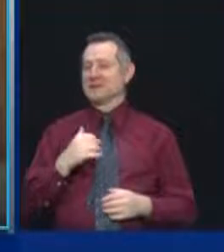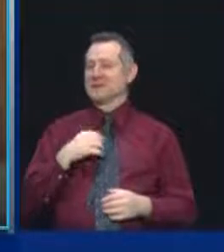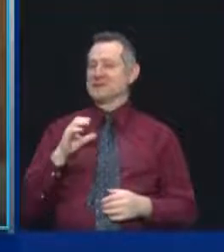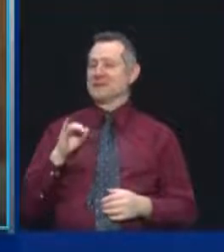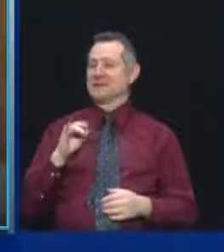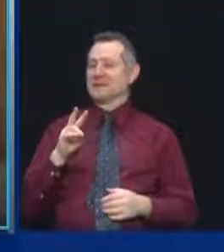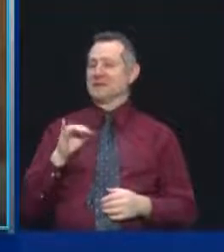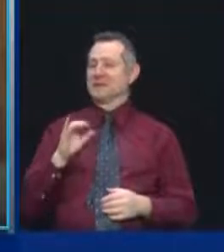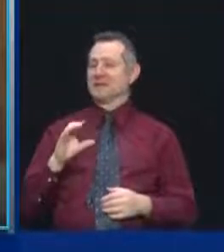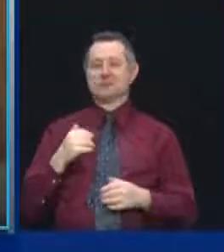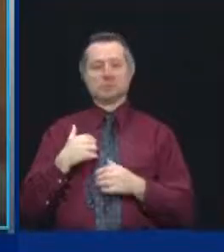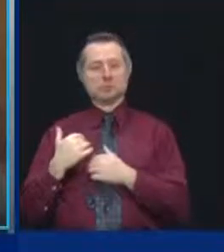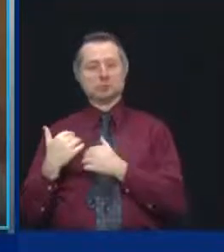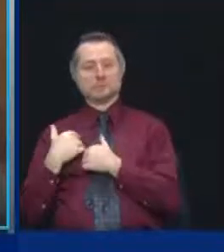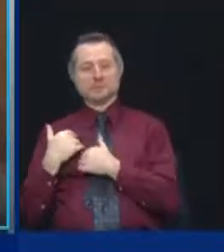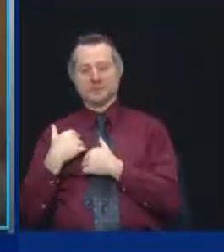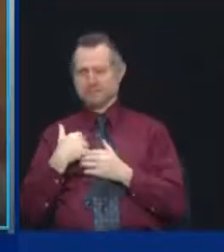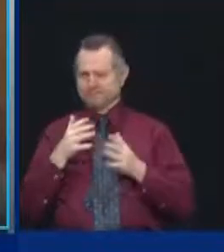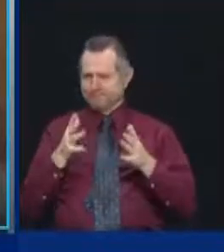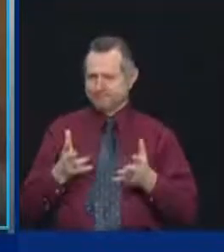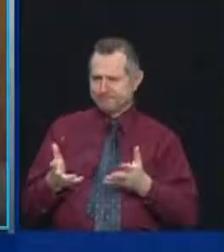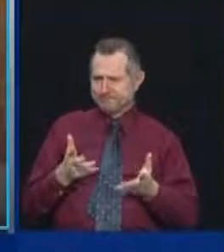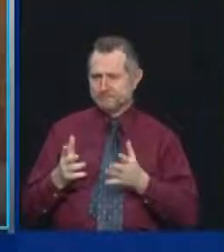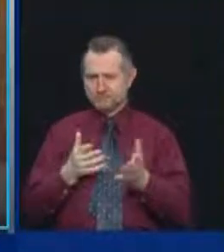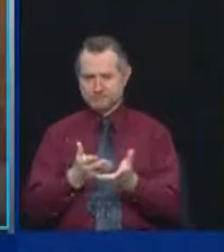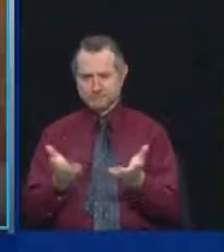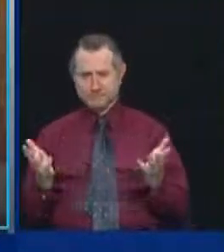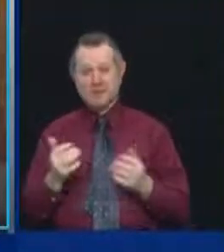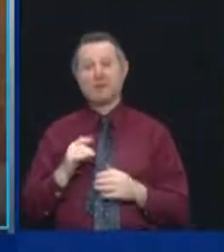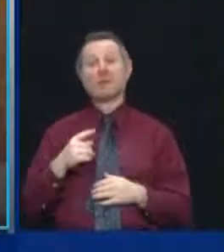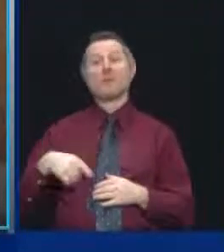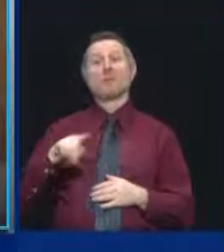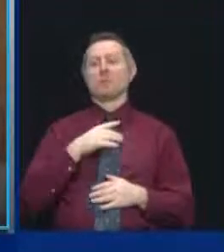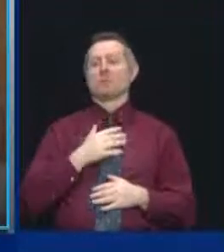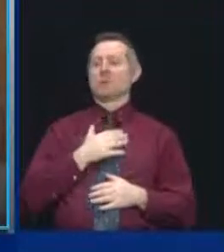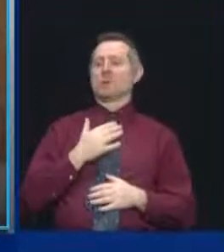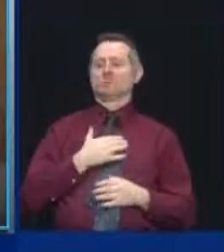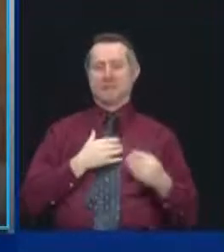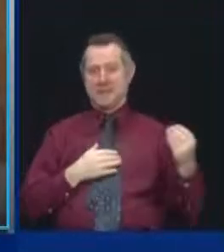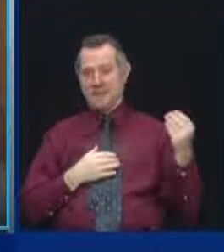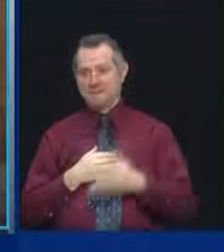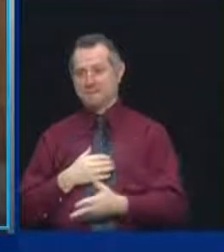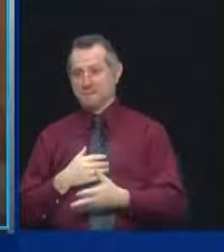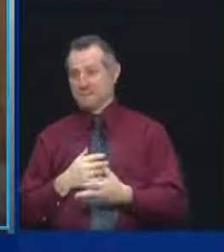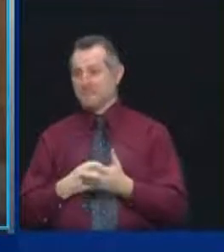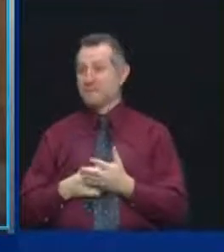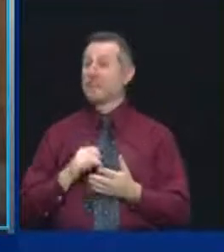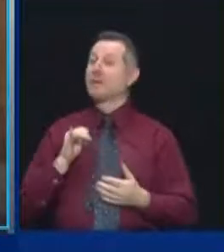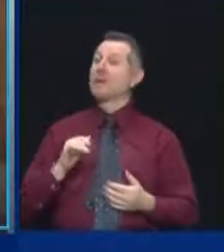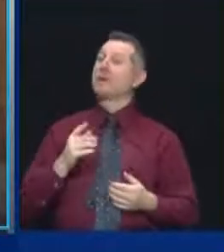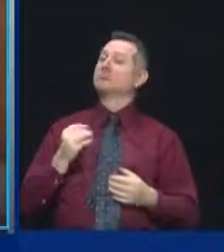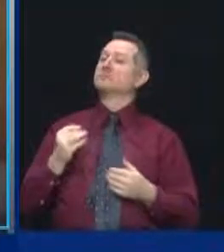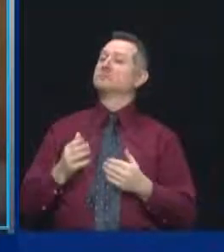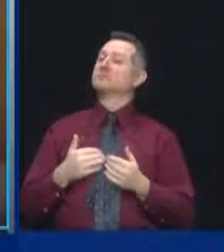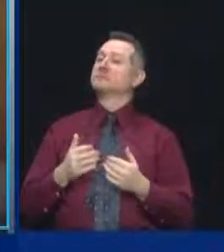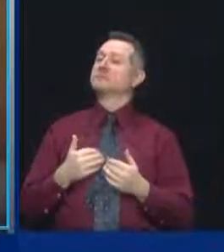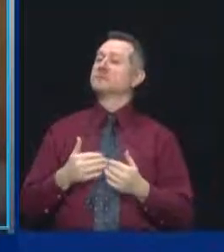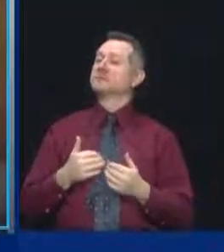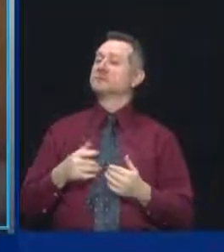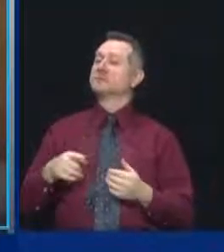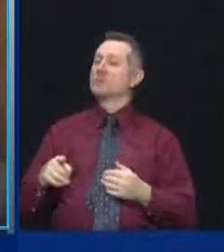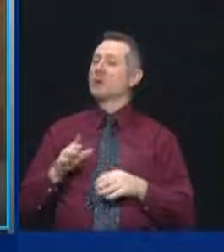us. It's generous, it's convenient, and it's another good,